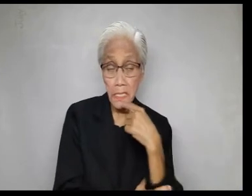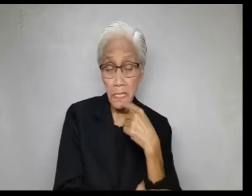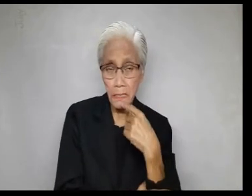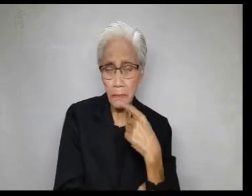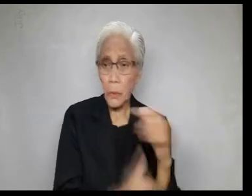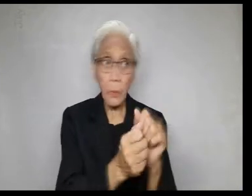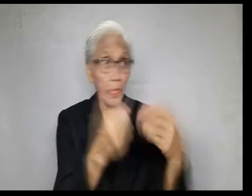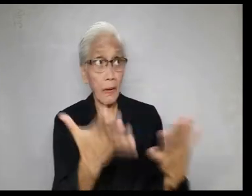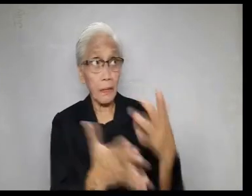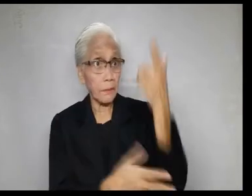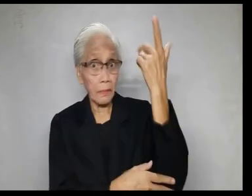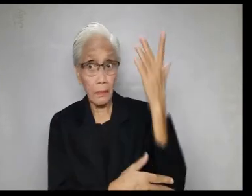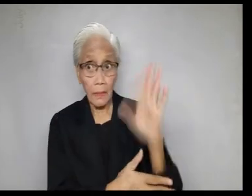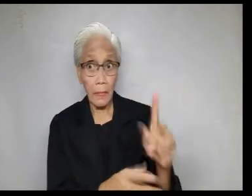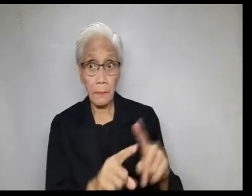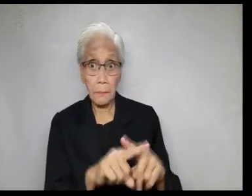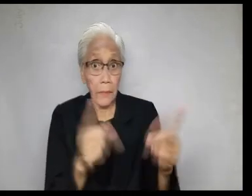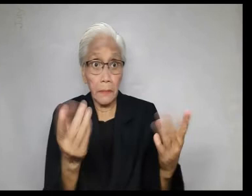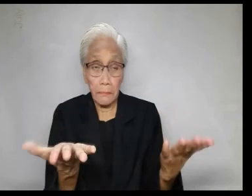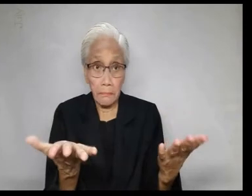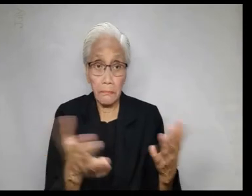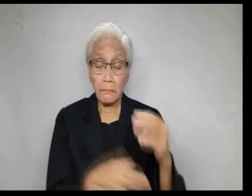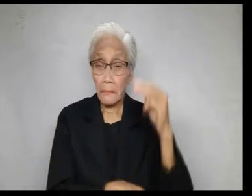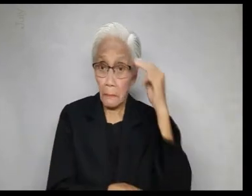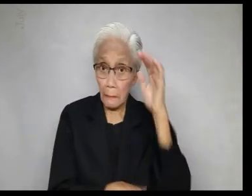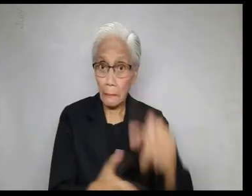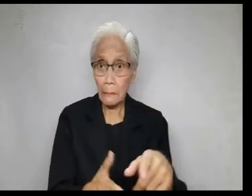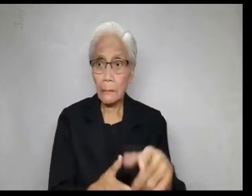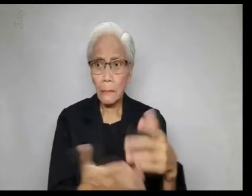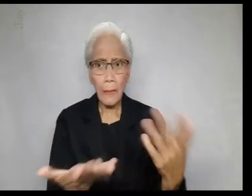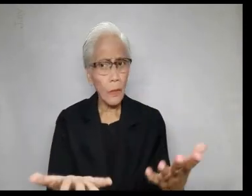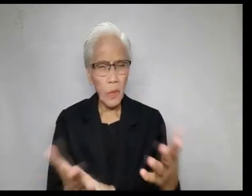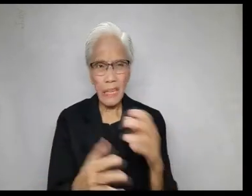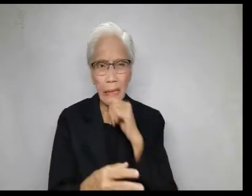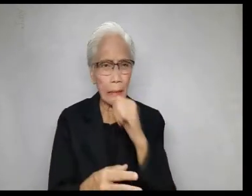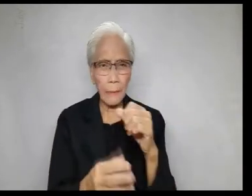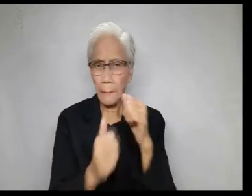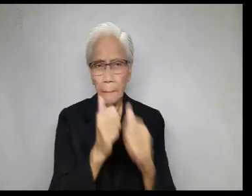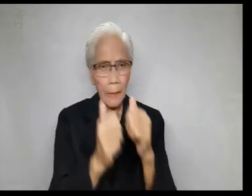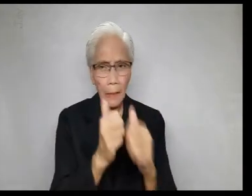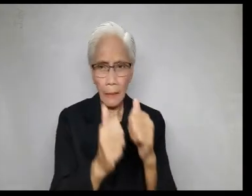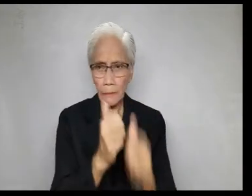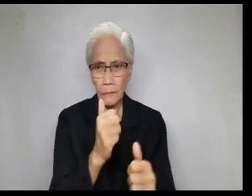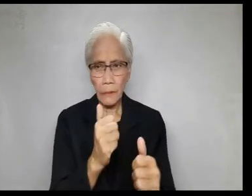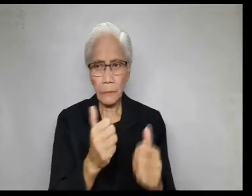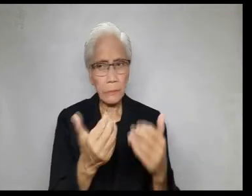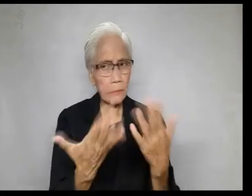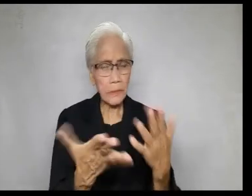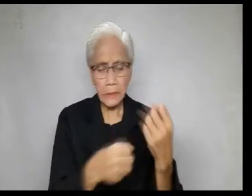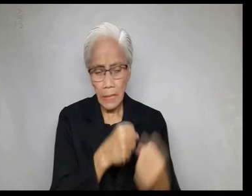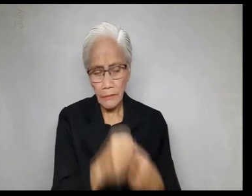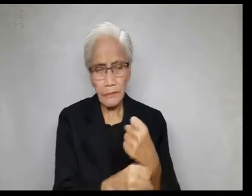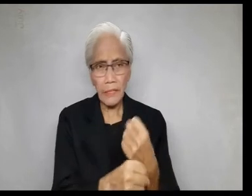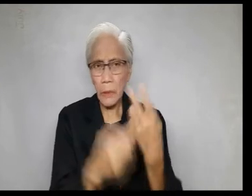some atheists claim, without God. And why not? But mind you, it will be